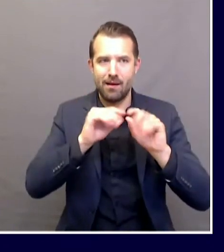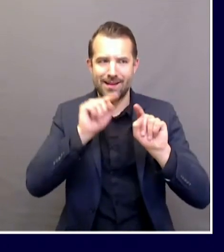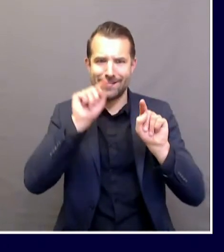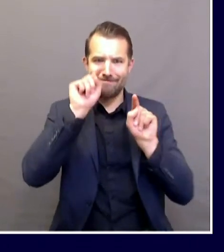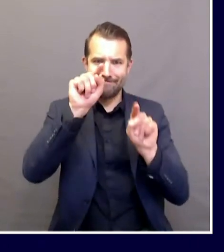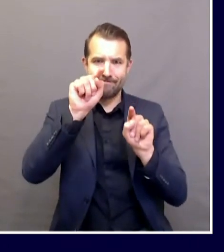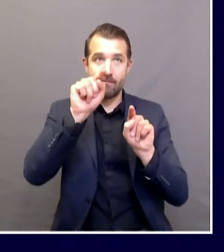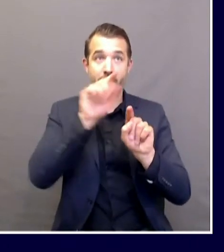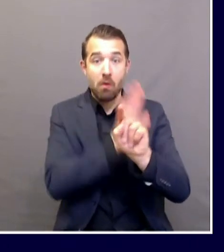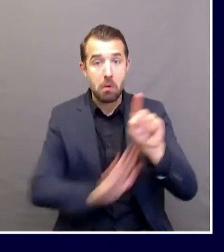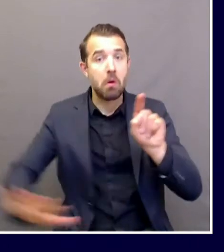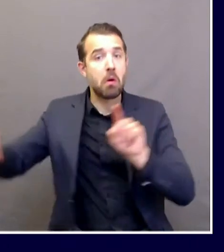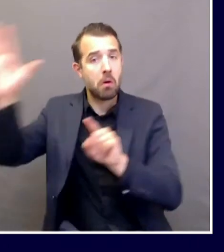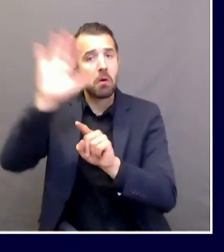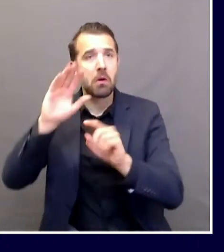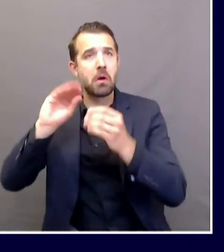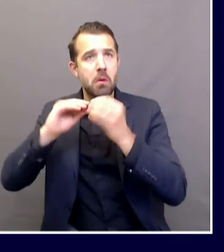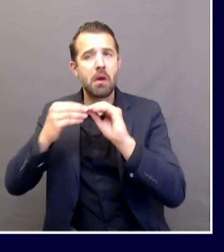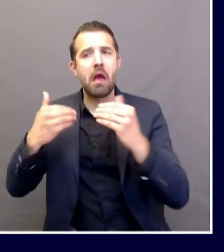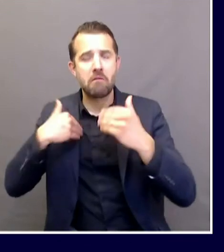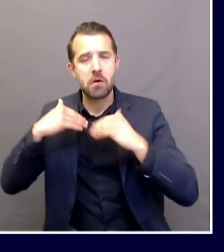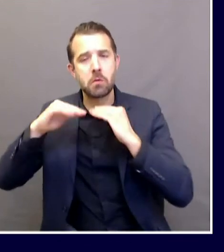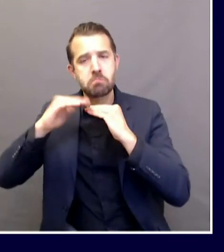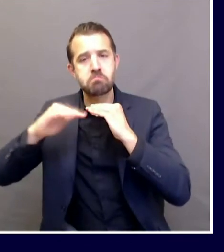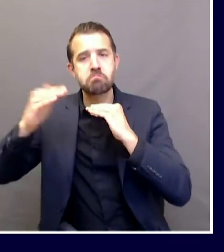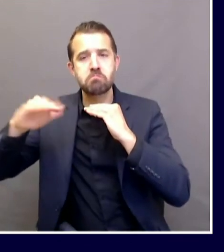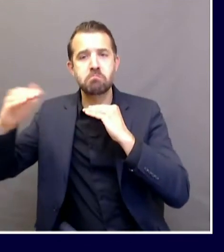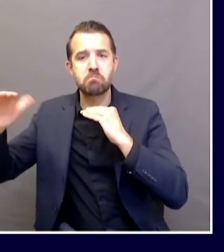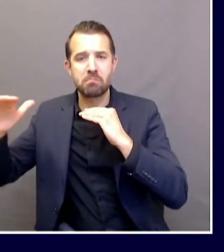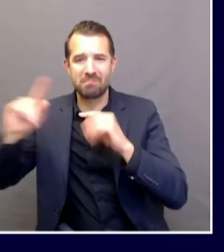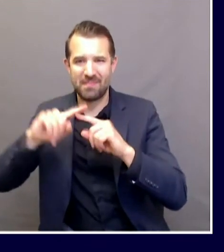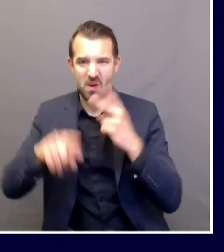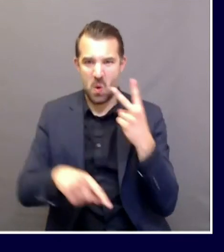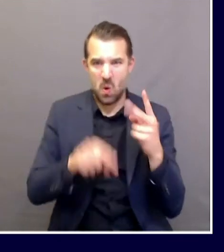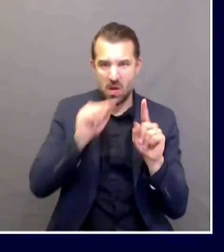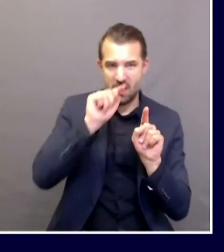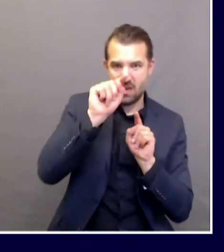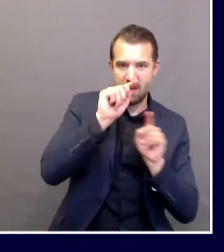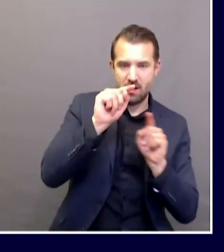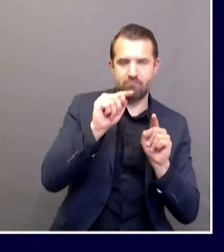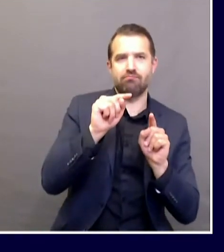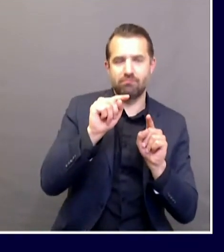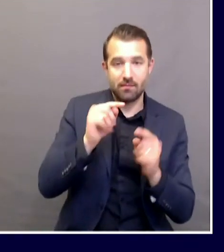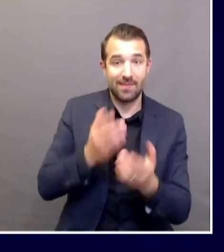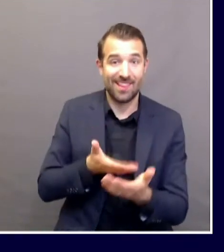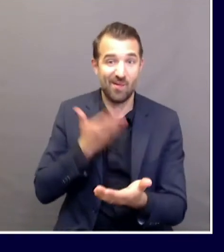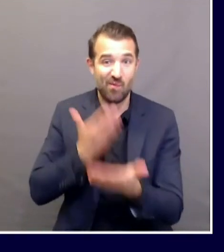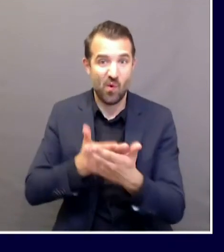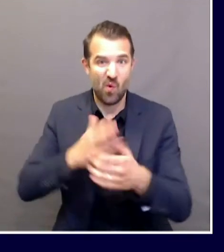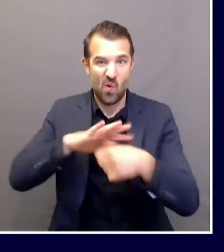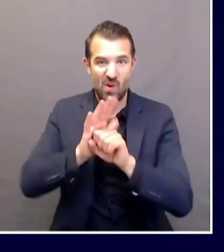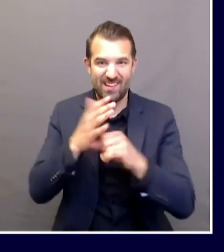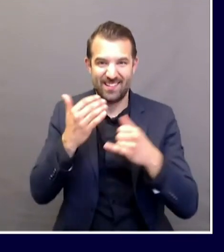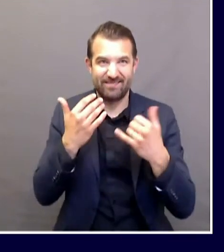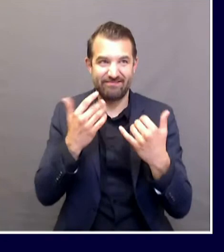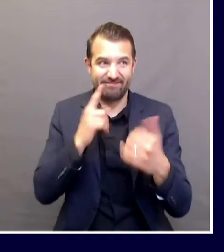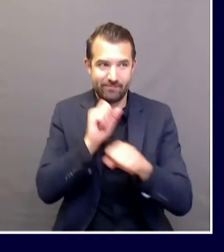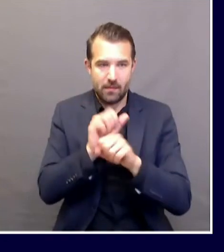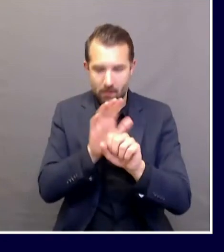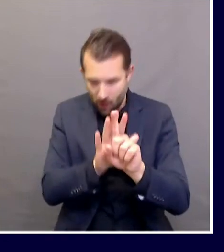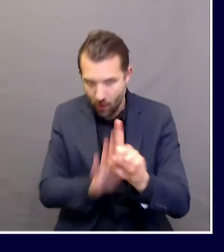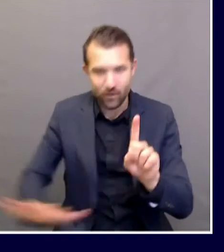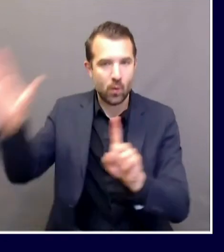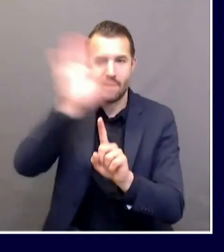tells us by implication, Amy, that the virus is everywhere. We're not necessarily seeing this as a byproduct of what I've called